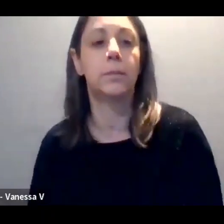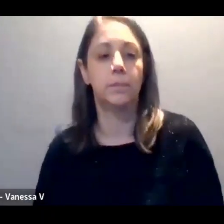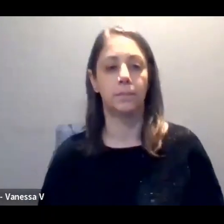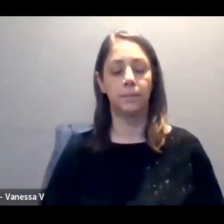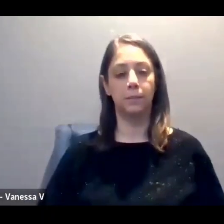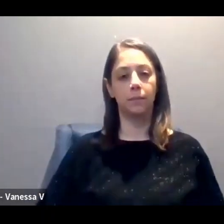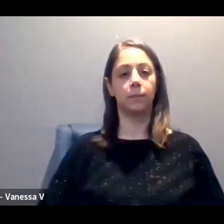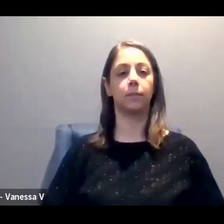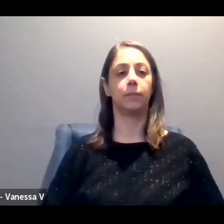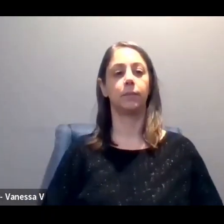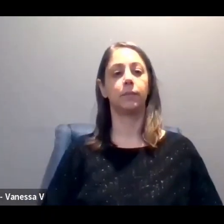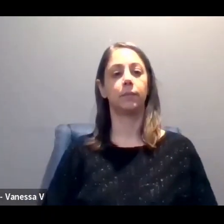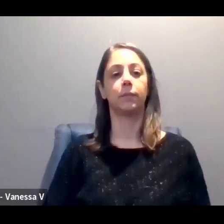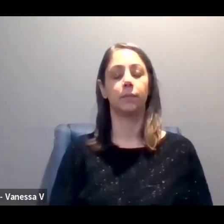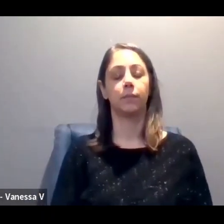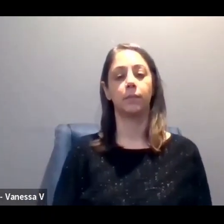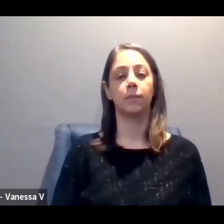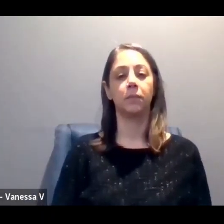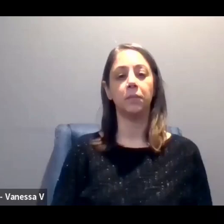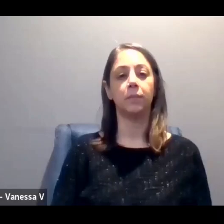slide.